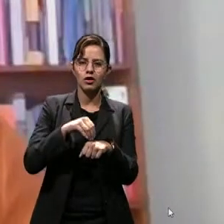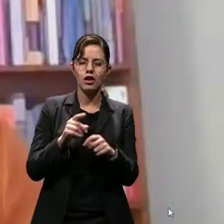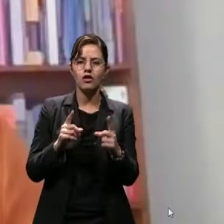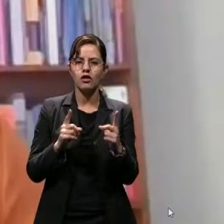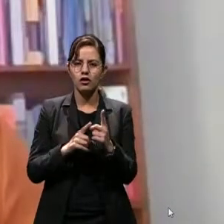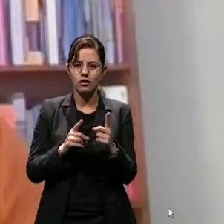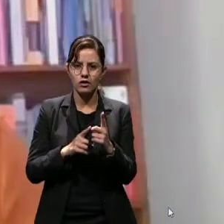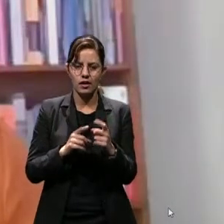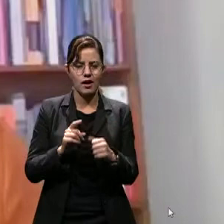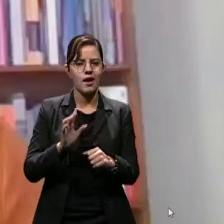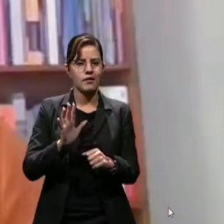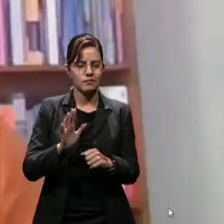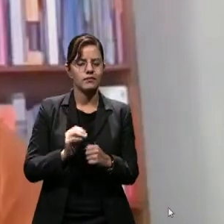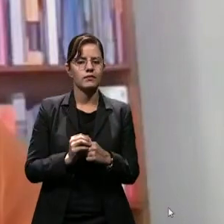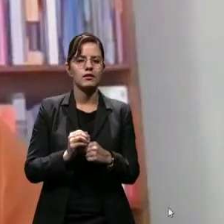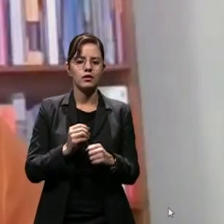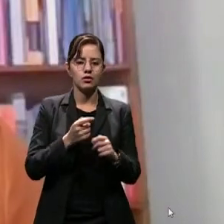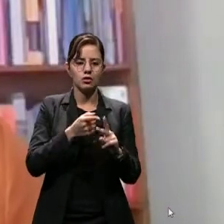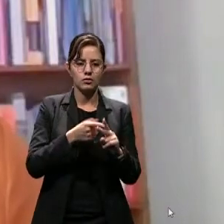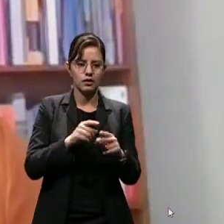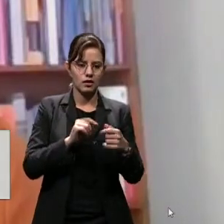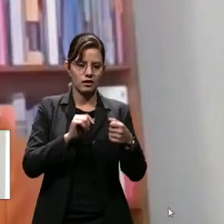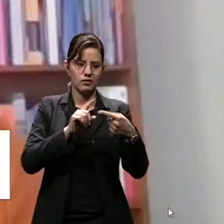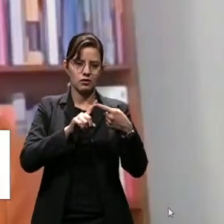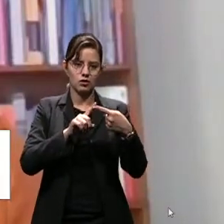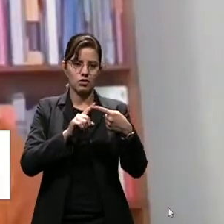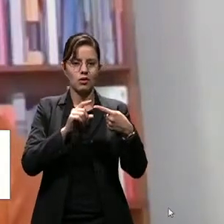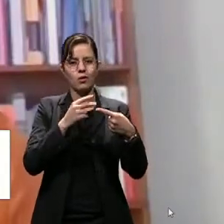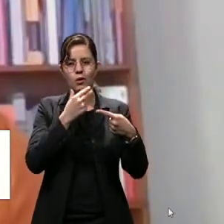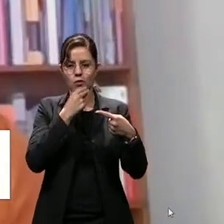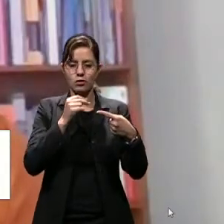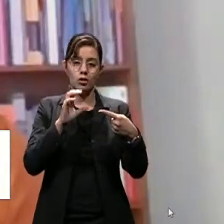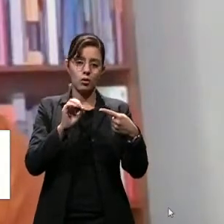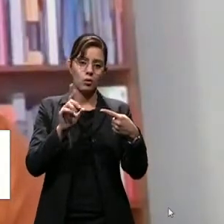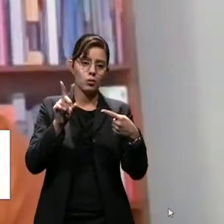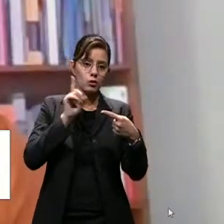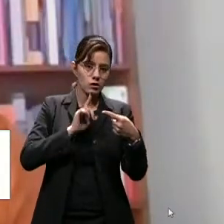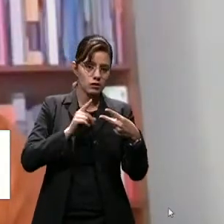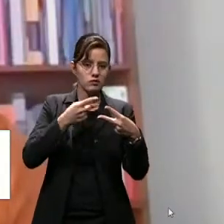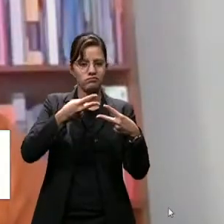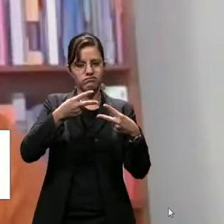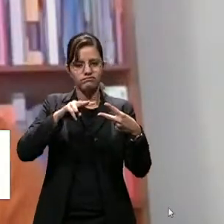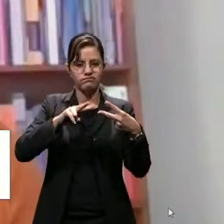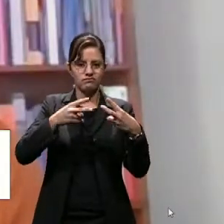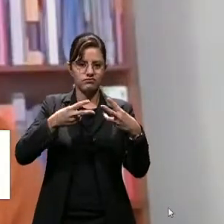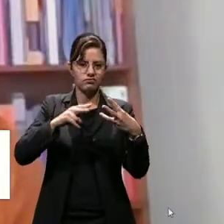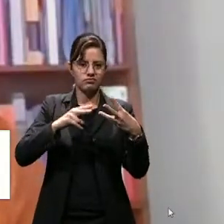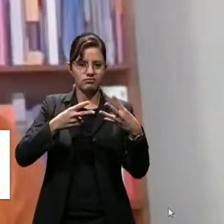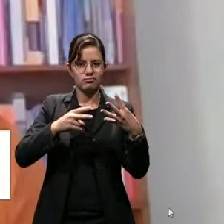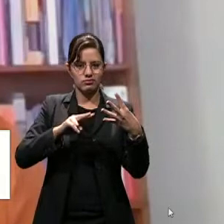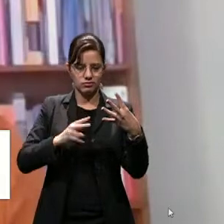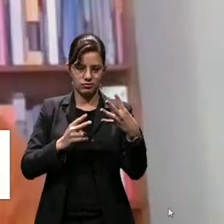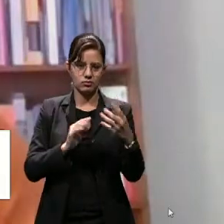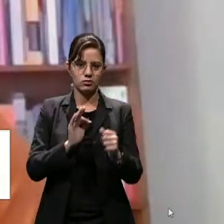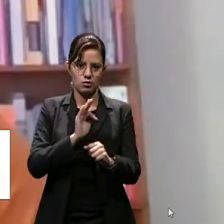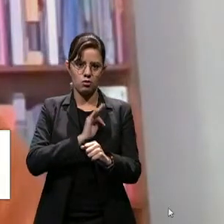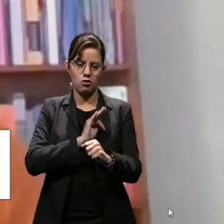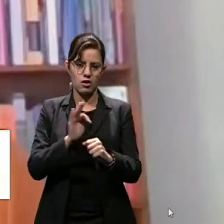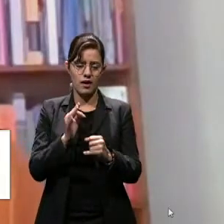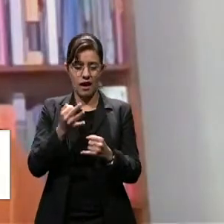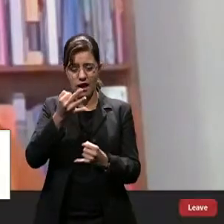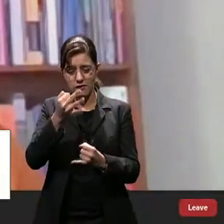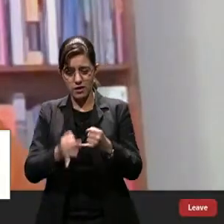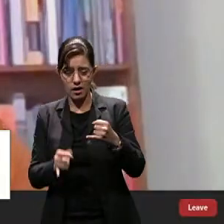alternative way, meaning in correlation from the very beginning to the end of the list, one man, one man, one man, one